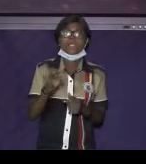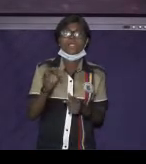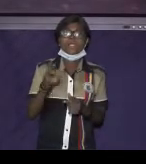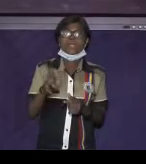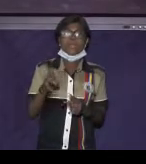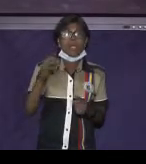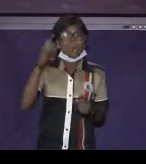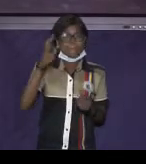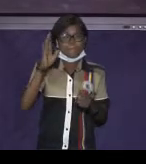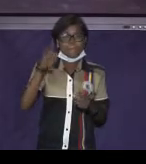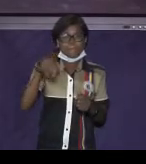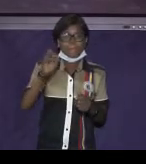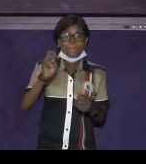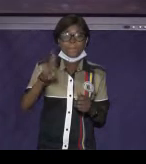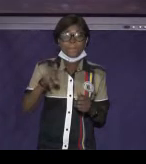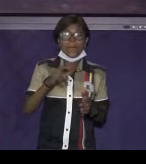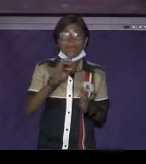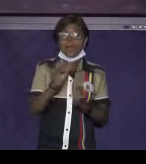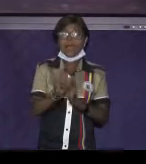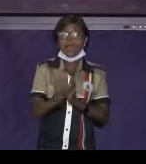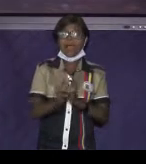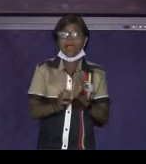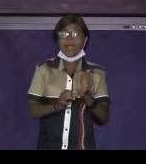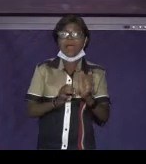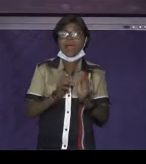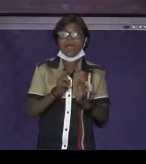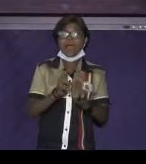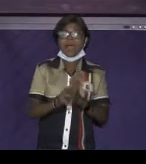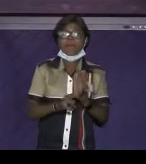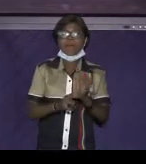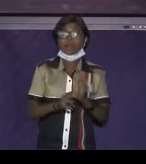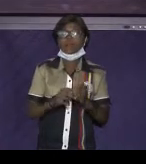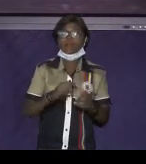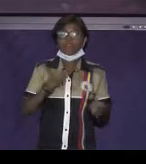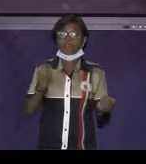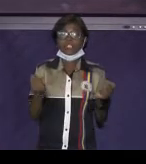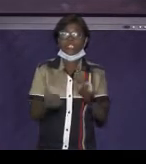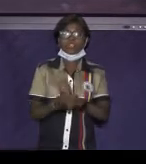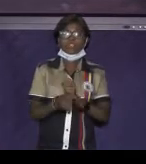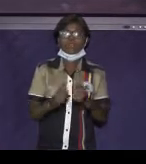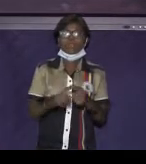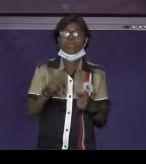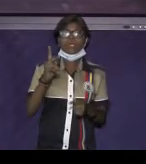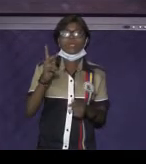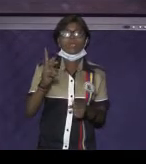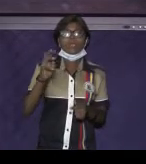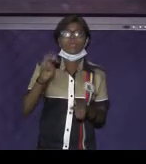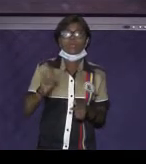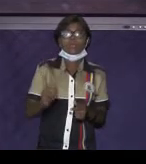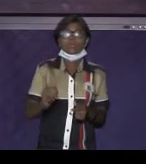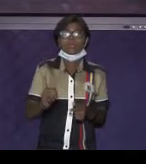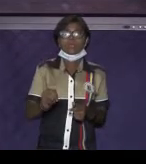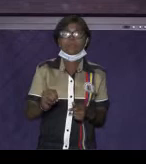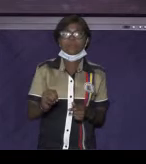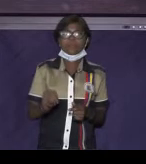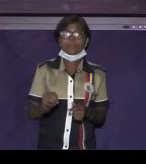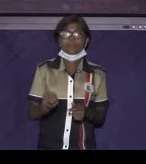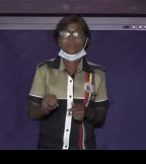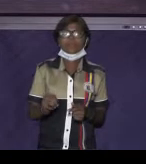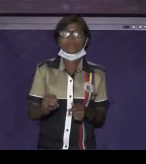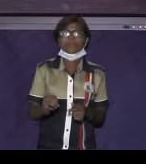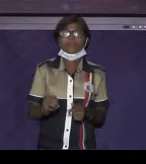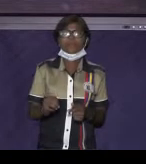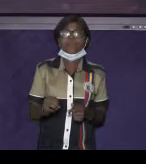we have to change this 10,800 meters to kilometers. And 10,800